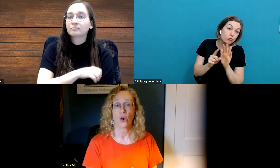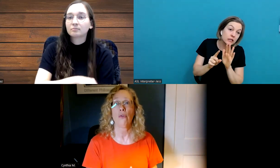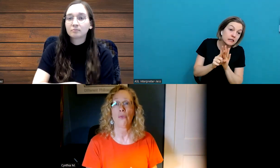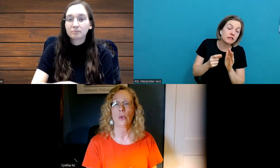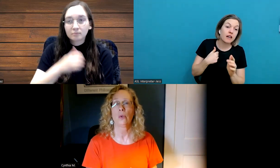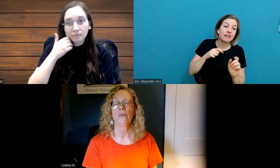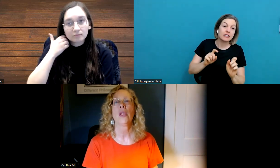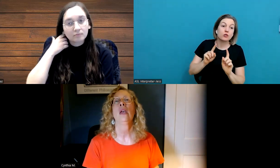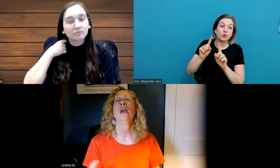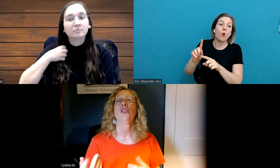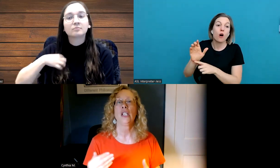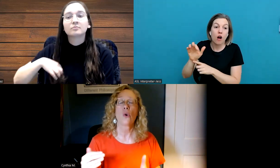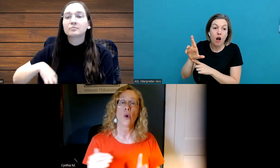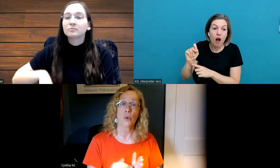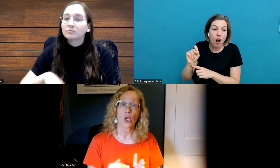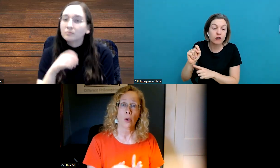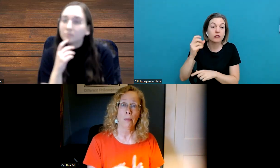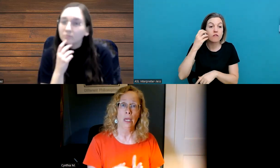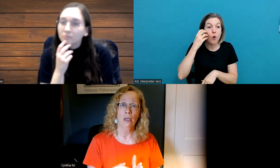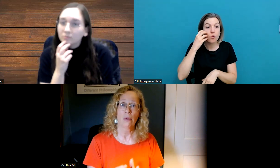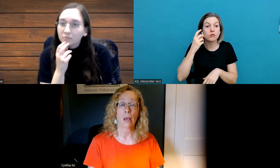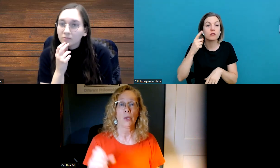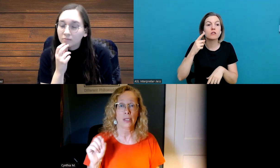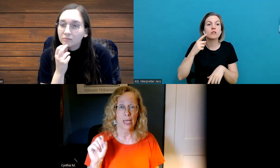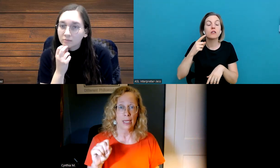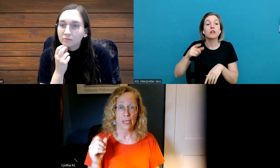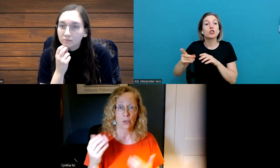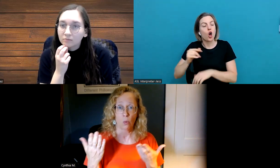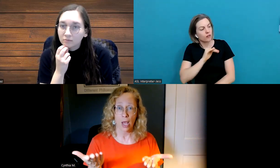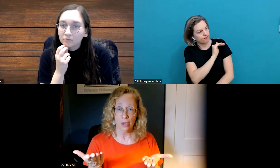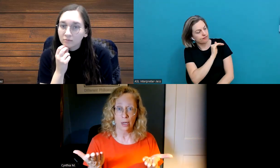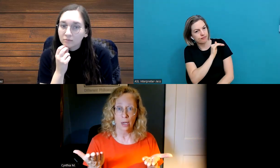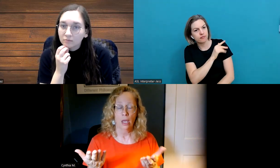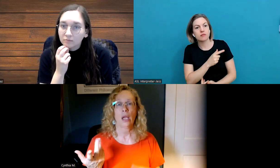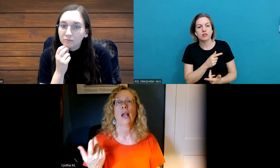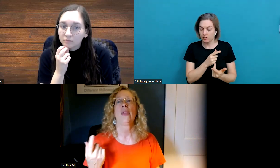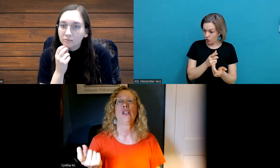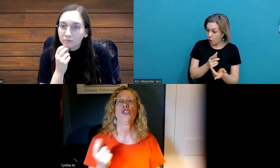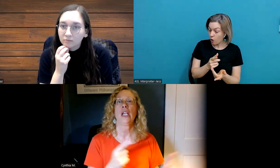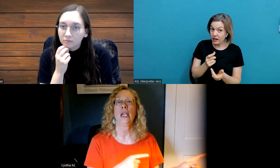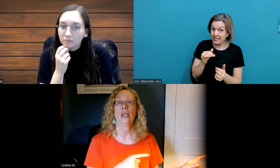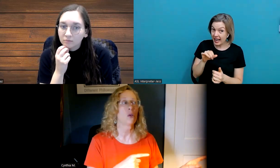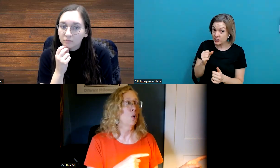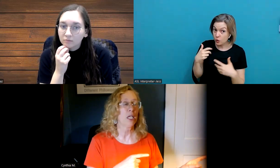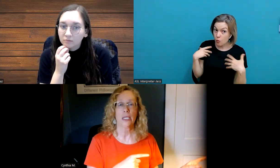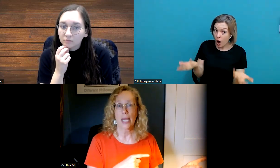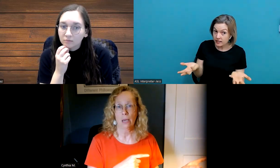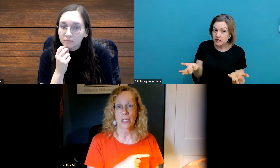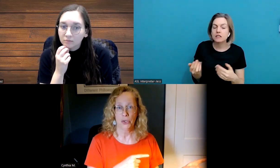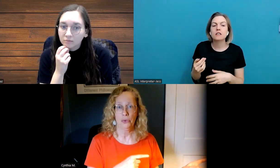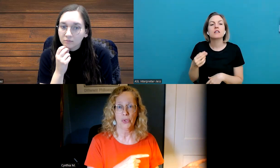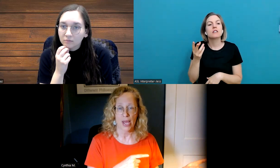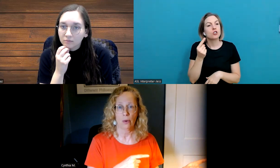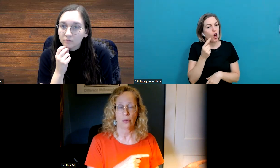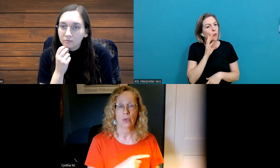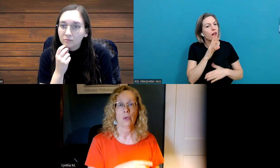my cart phone, she's going to alert me. I'm going to say, yes, what? And then she is going to take me